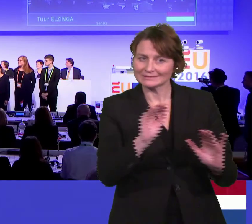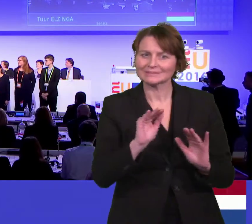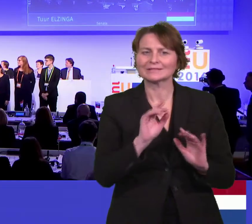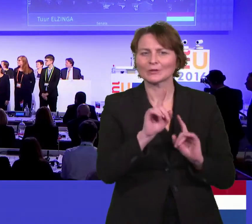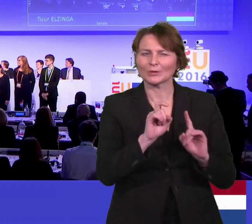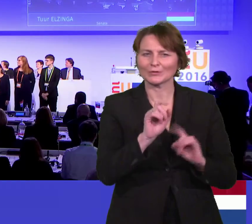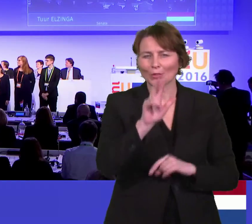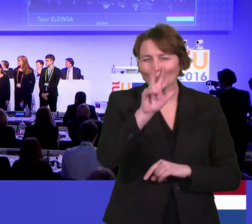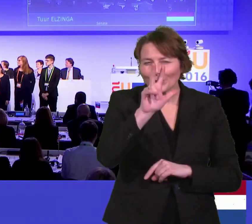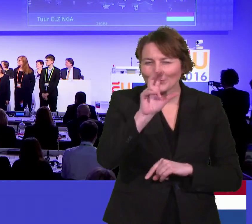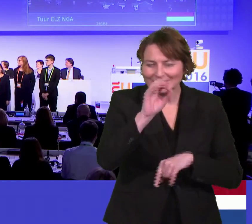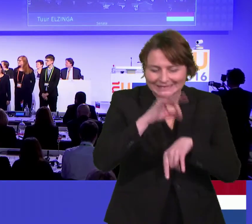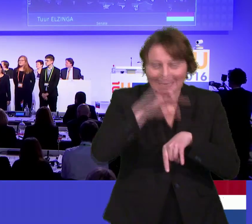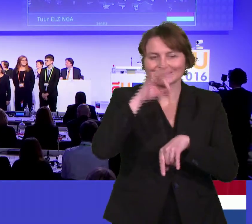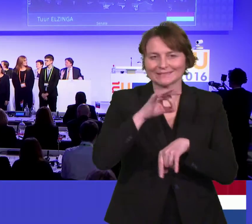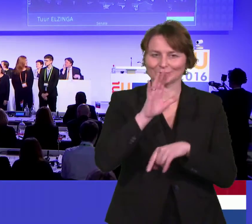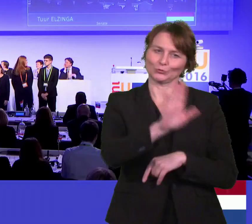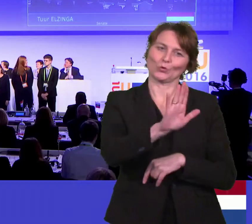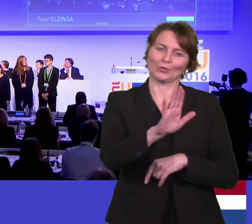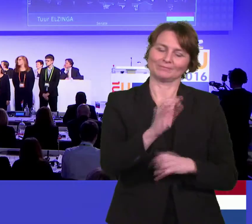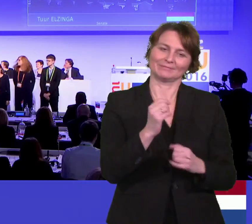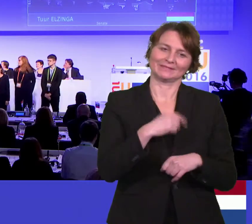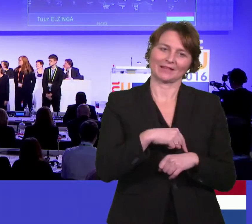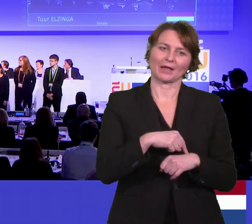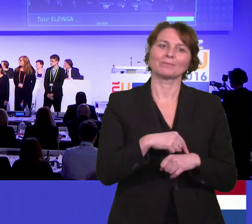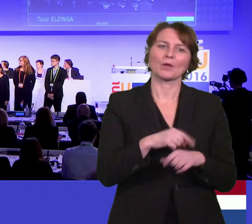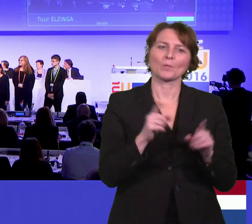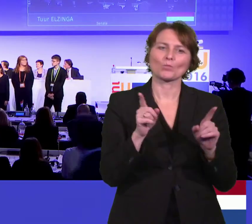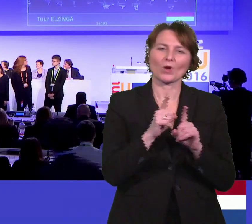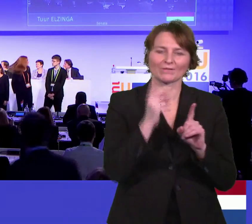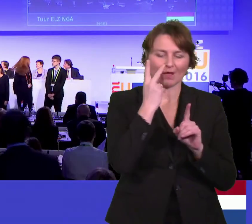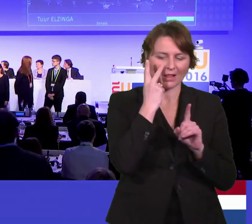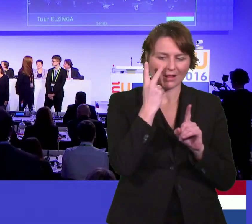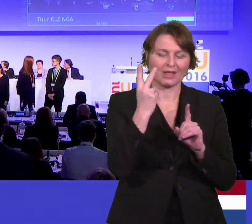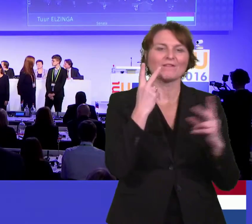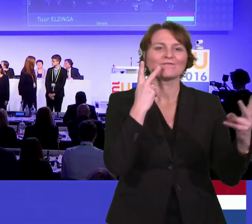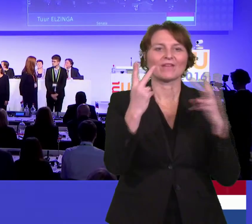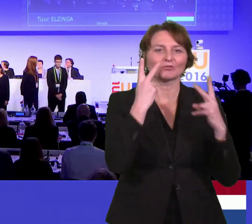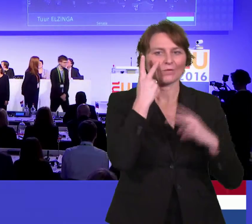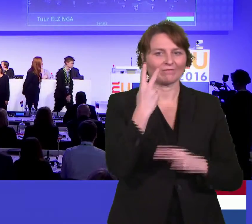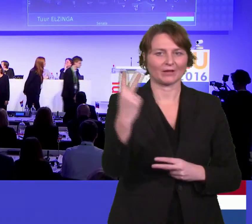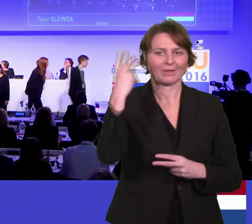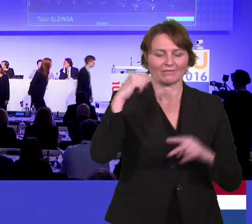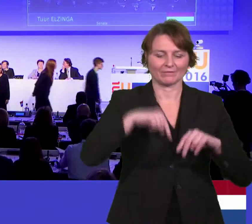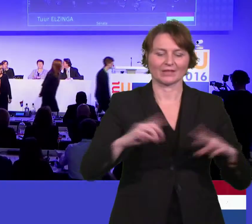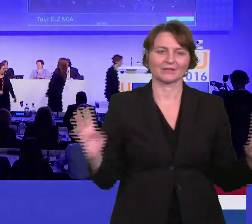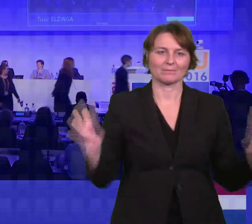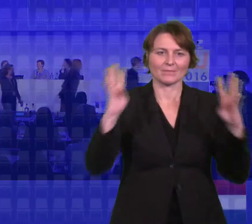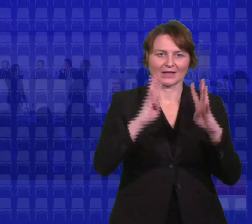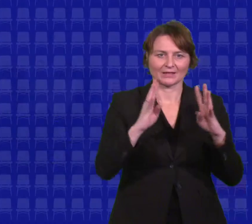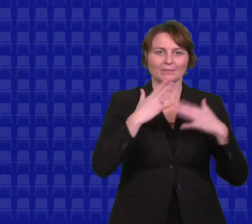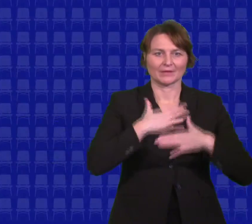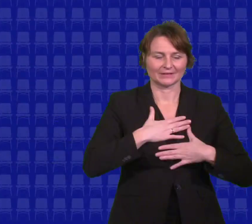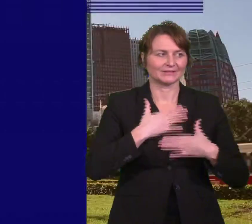30 seconds more of your precious time for a brief visual flashback of this meeting, please.